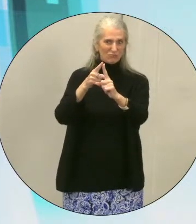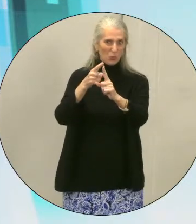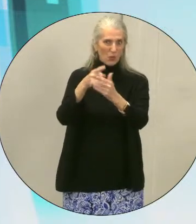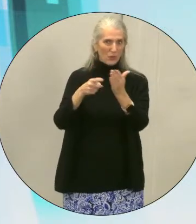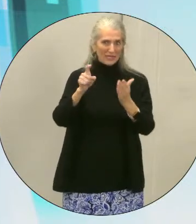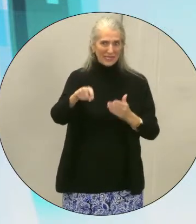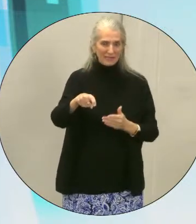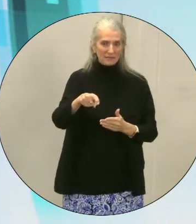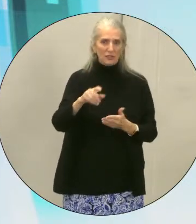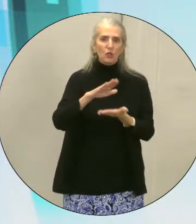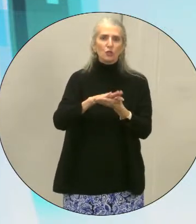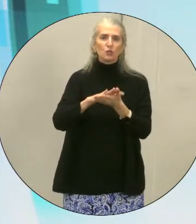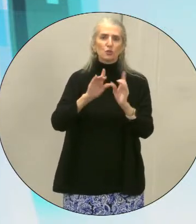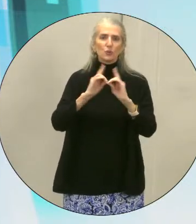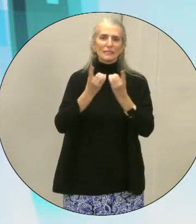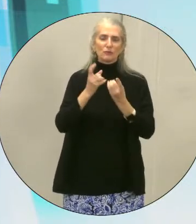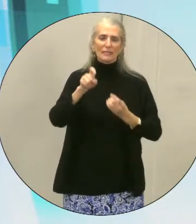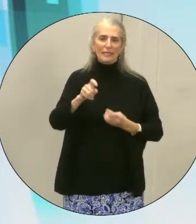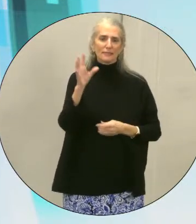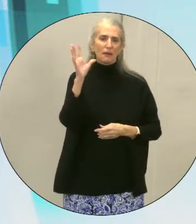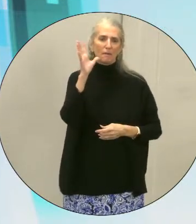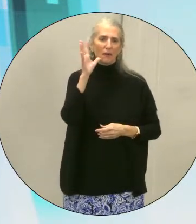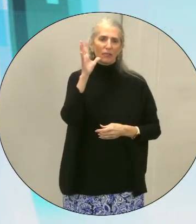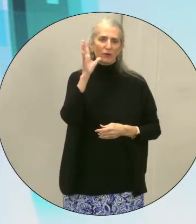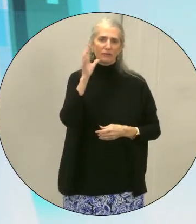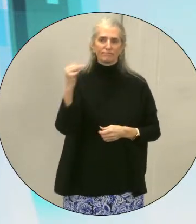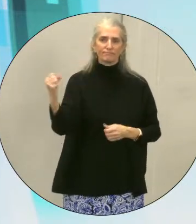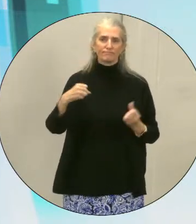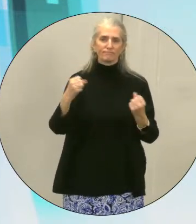school district needs a mother.